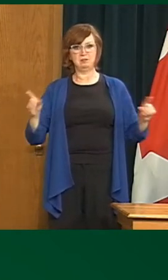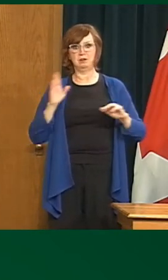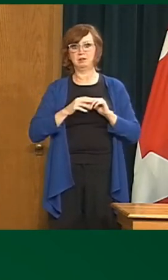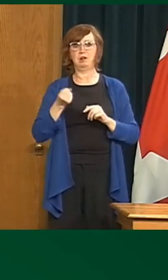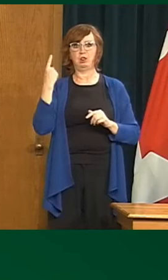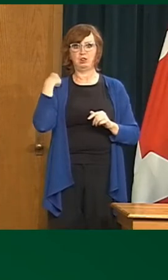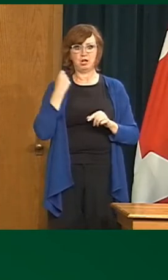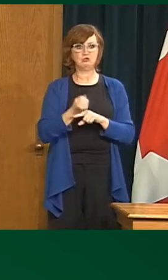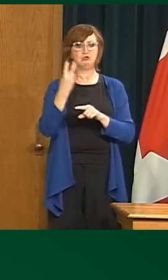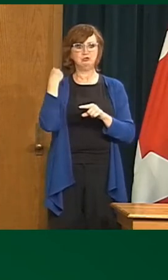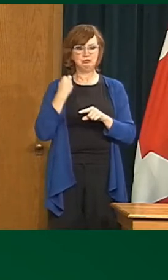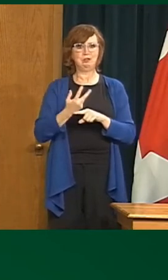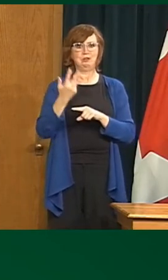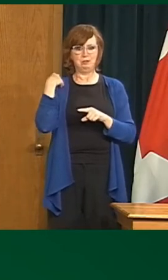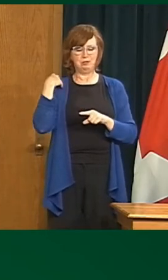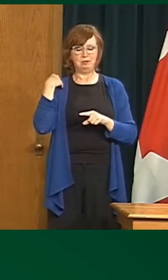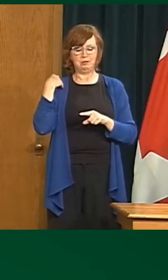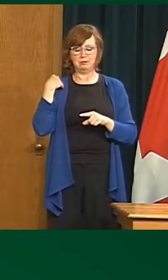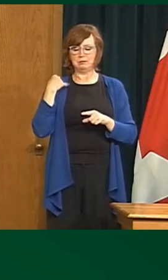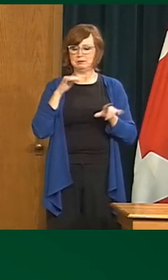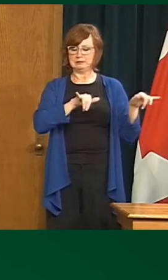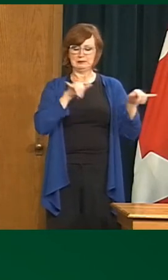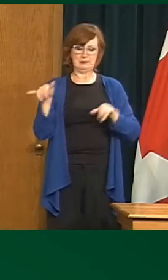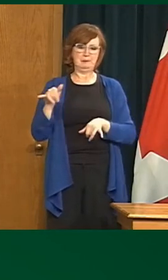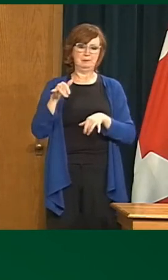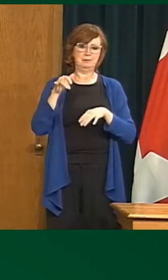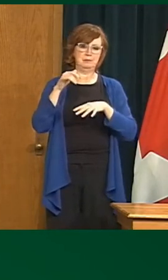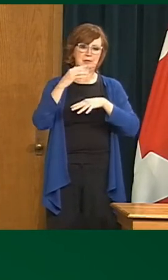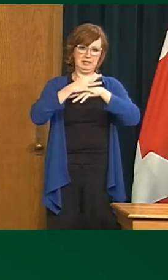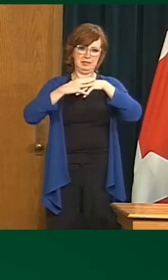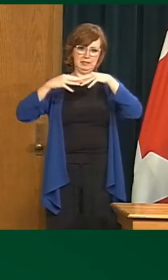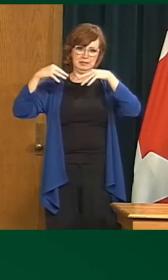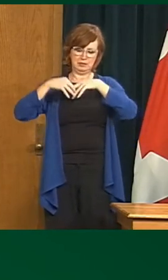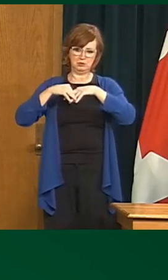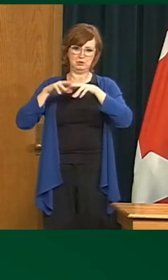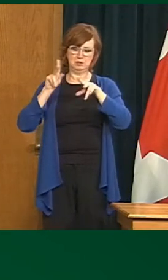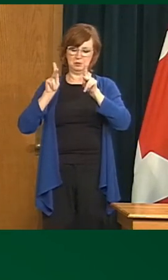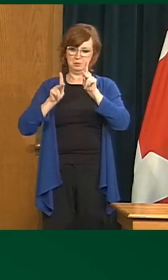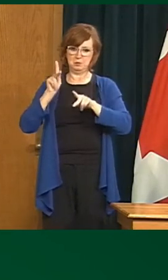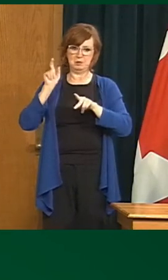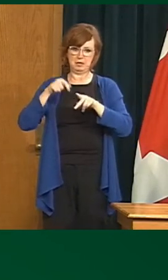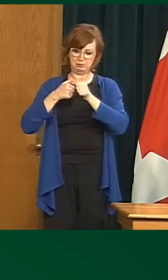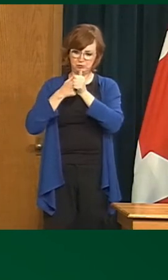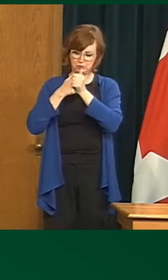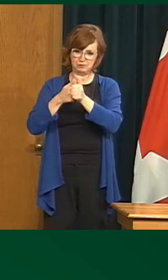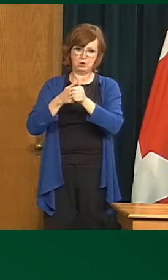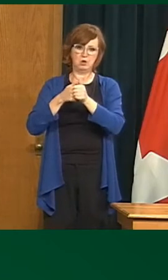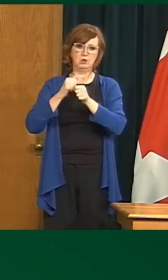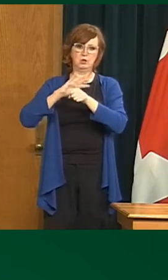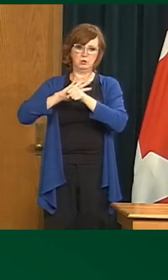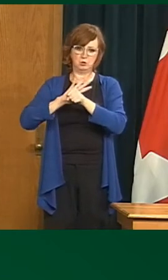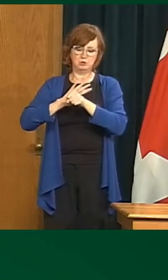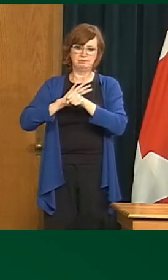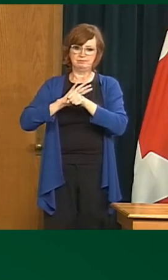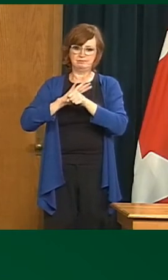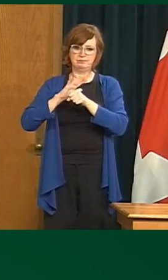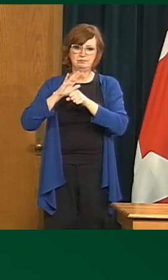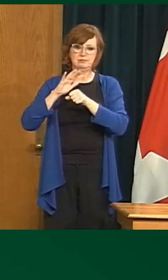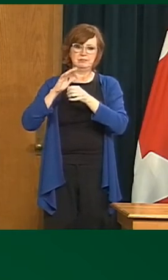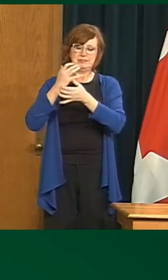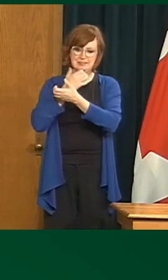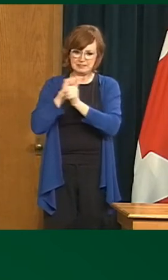are in place, they need to be followed for the safety and health of everyone. Follow-up stuff? Yeah,